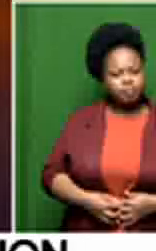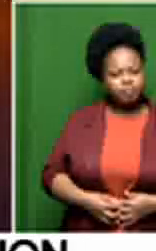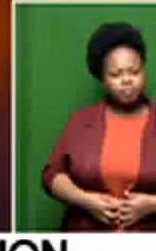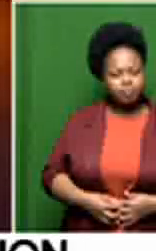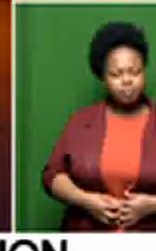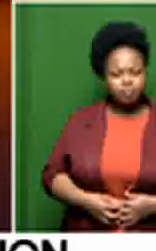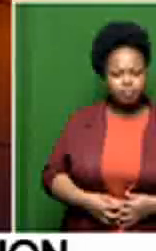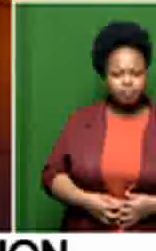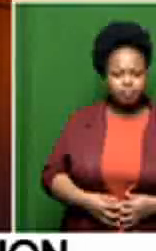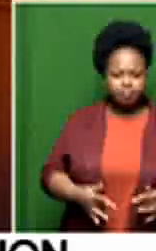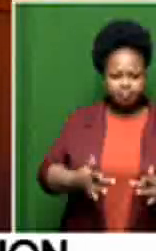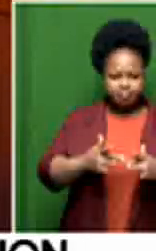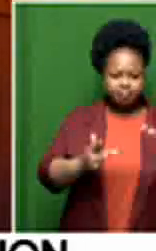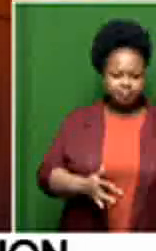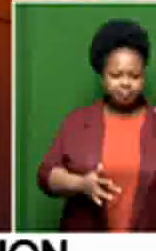Hlumelo?